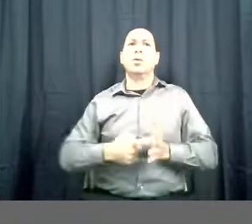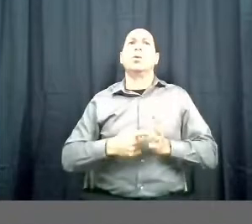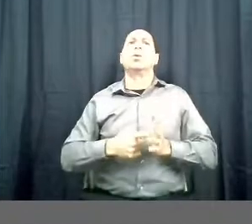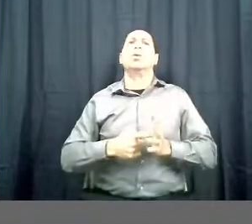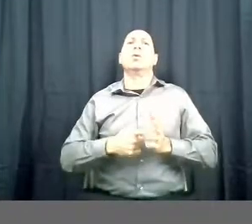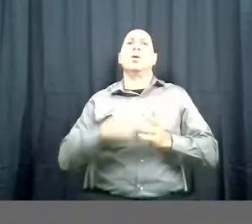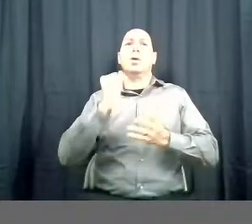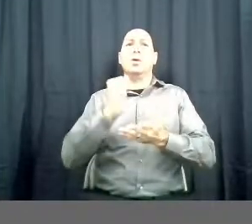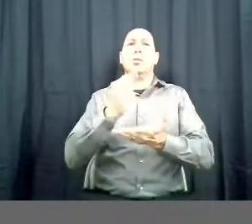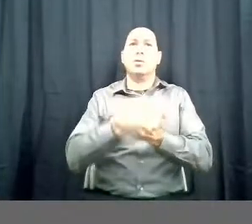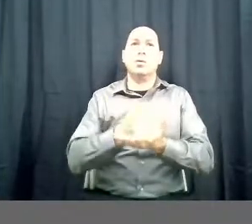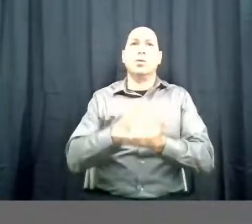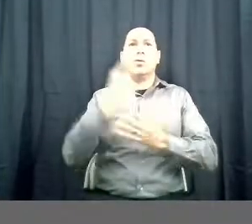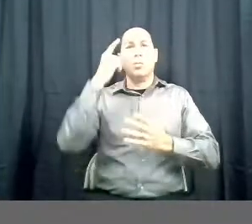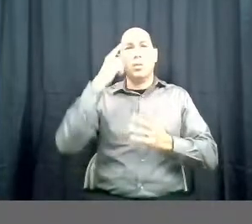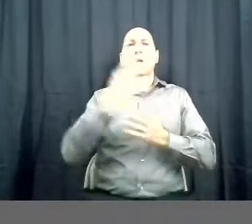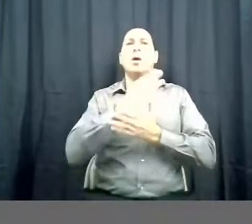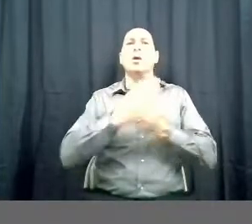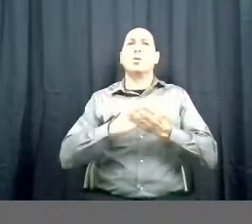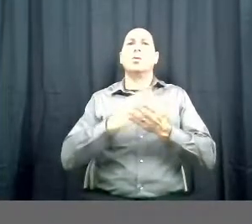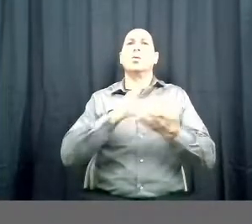of certain